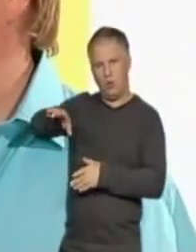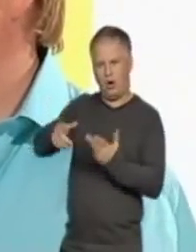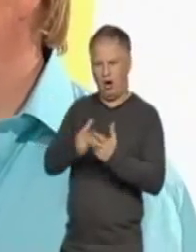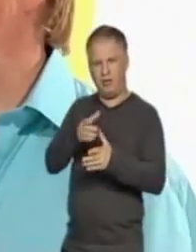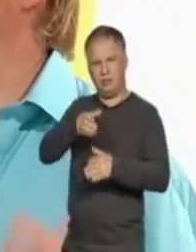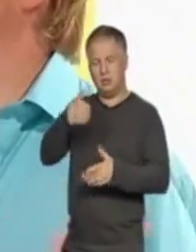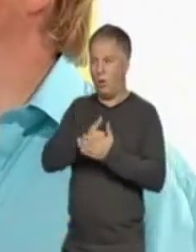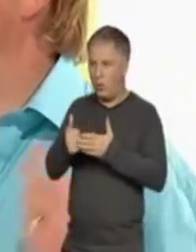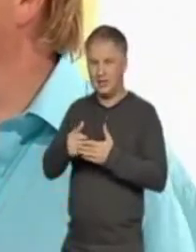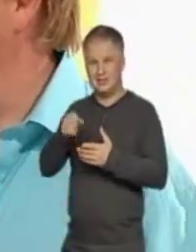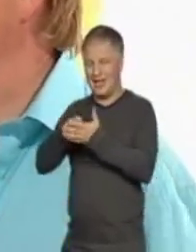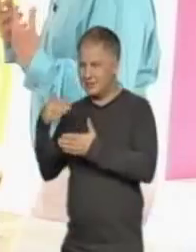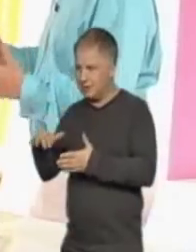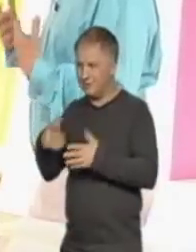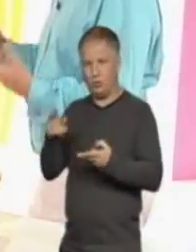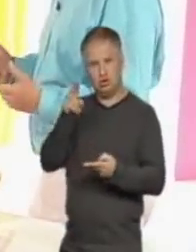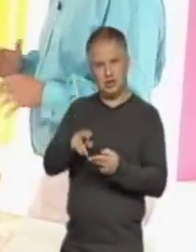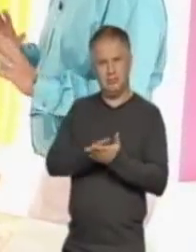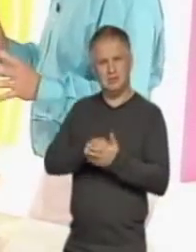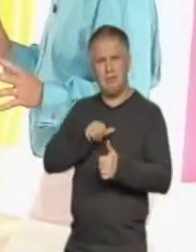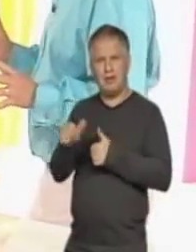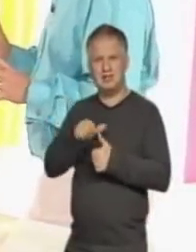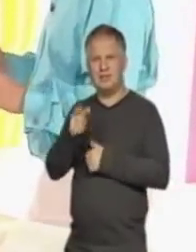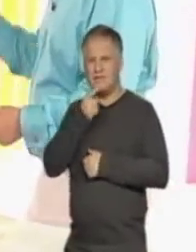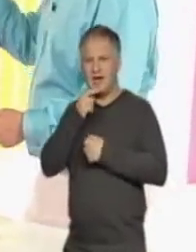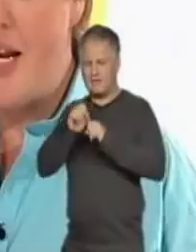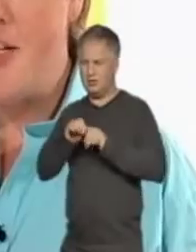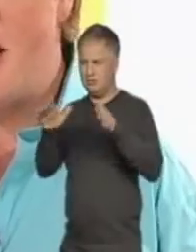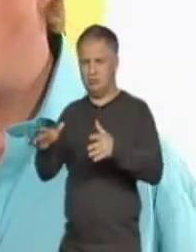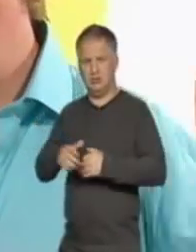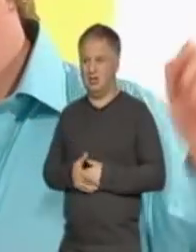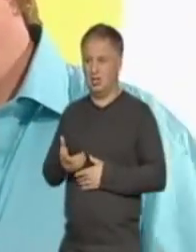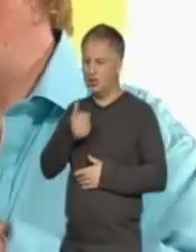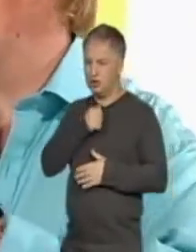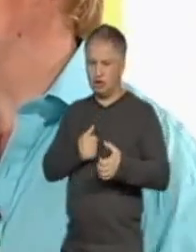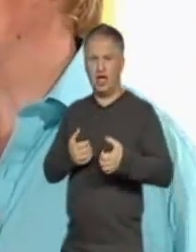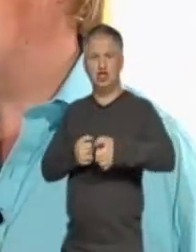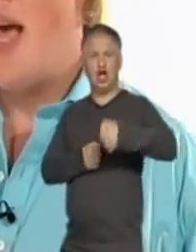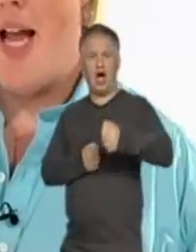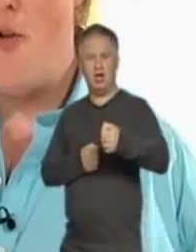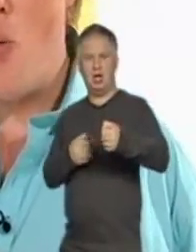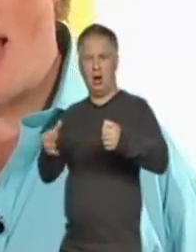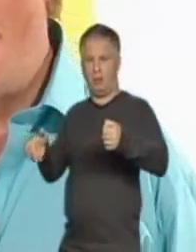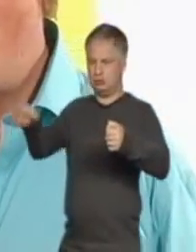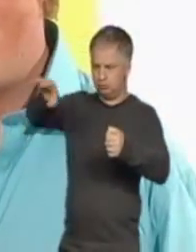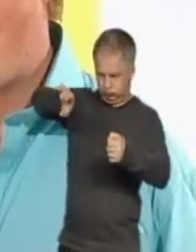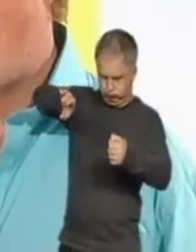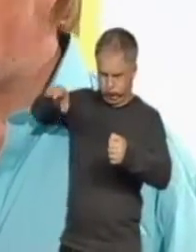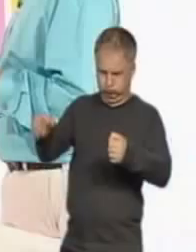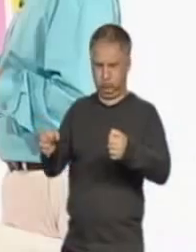bargain it is. Yeah. It really sets those kind of bells and smells free. You don't need a fancy decanter. Just bung it in a jug, bung it back in the bottle, and you're away.